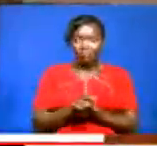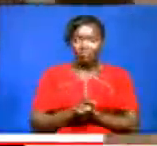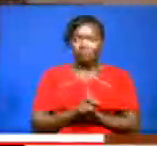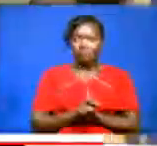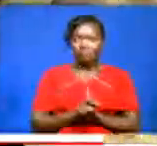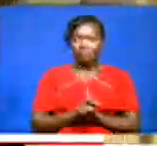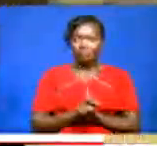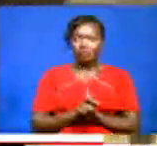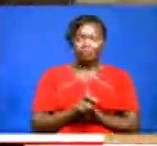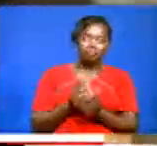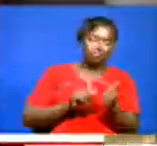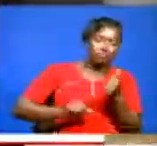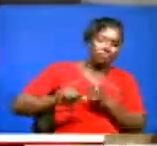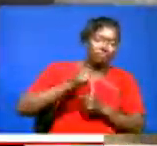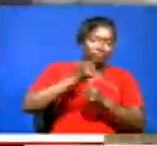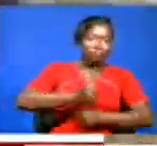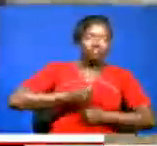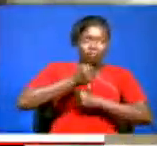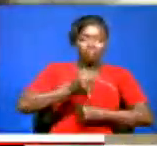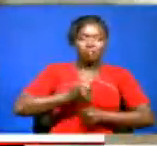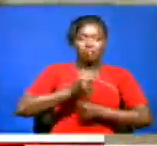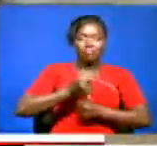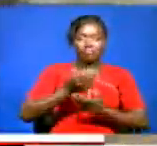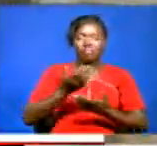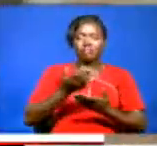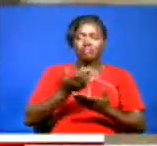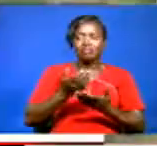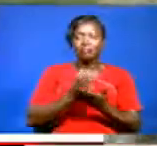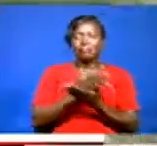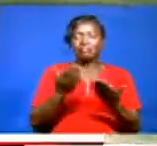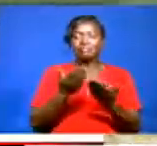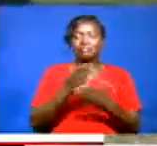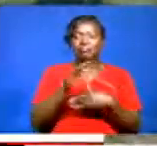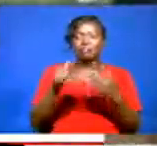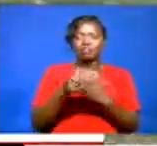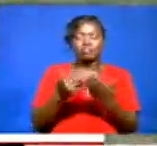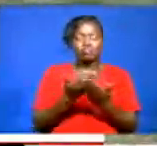From merry-go-rounds to horse and camel rides, that was something for everyone.